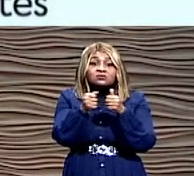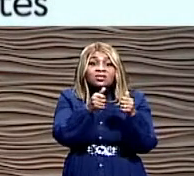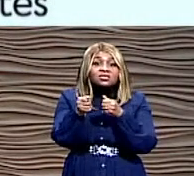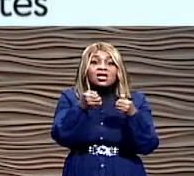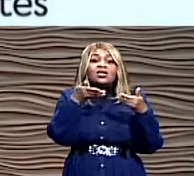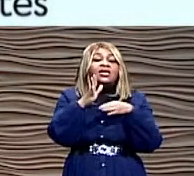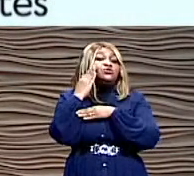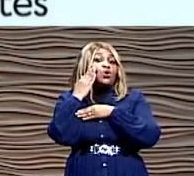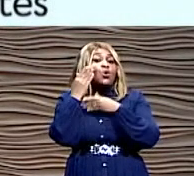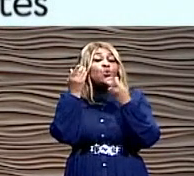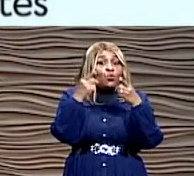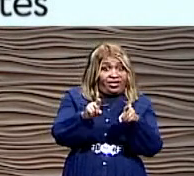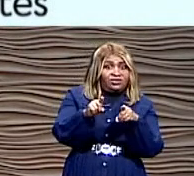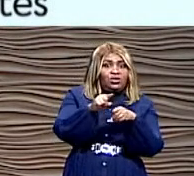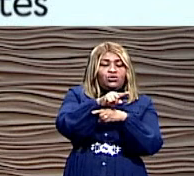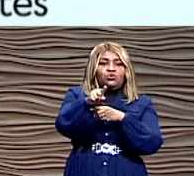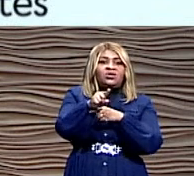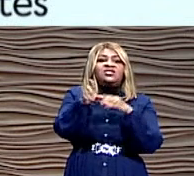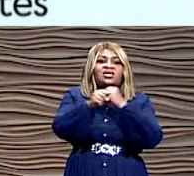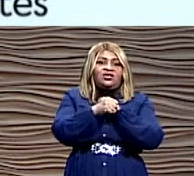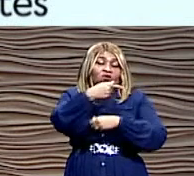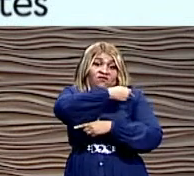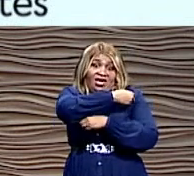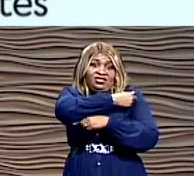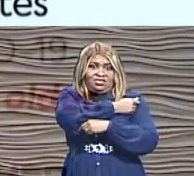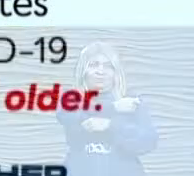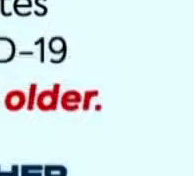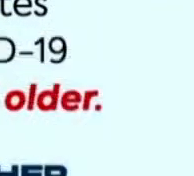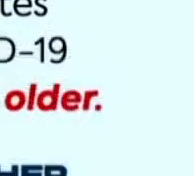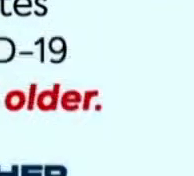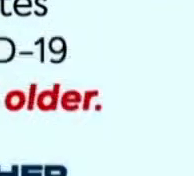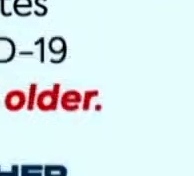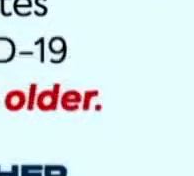know when you can take your vaccine. So